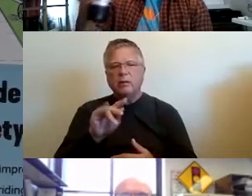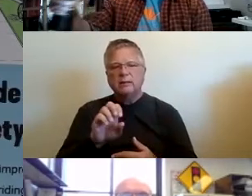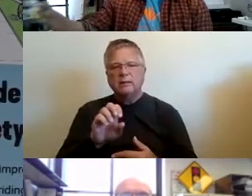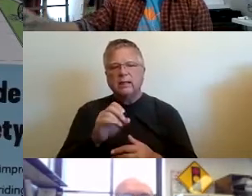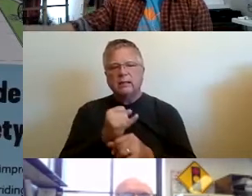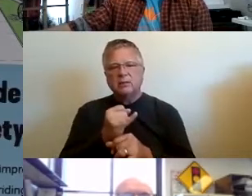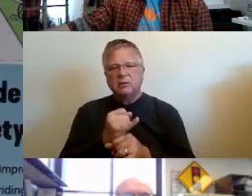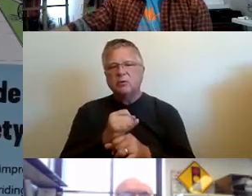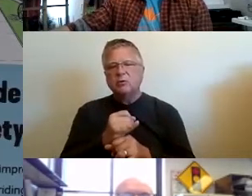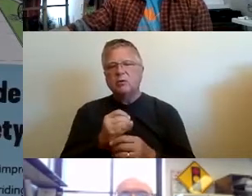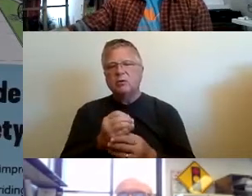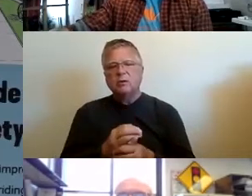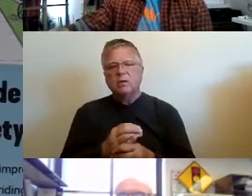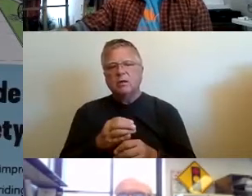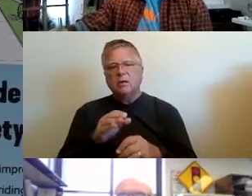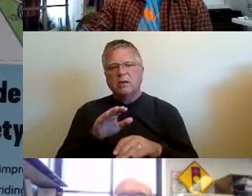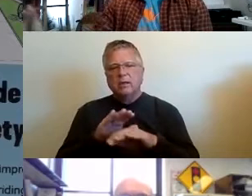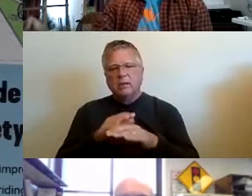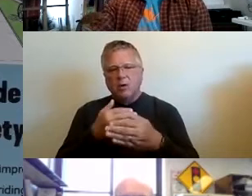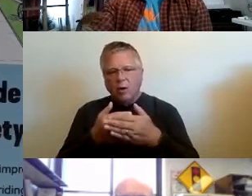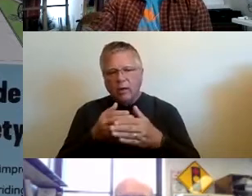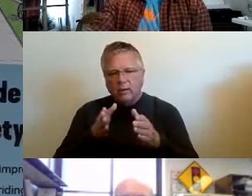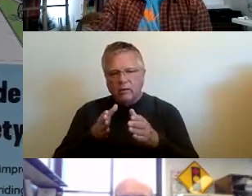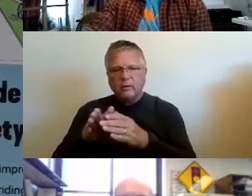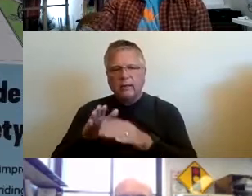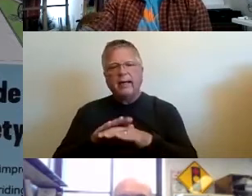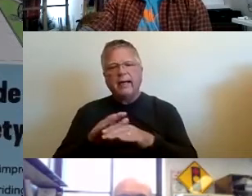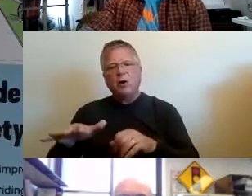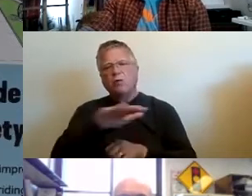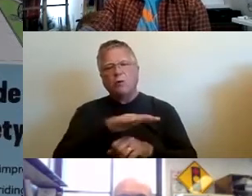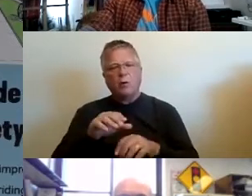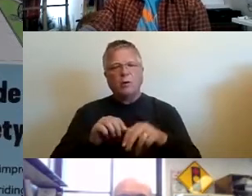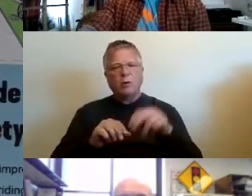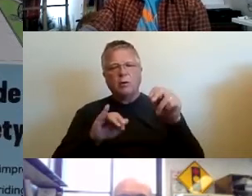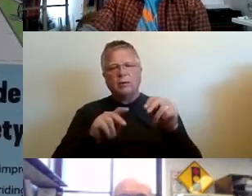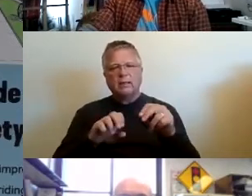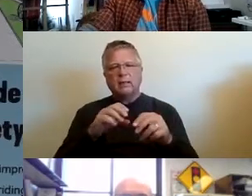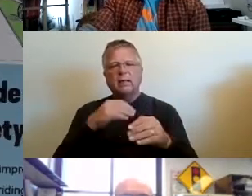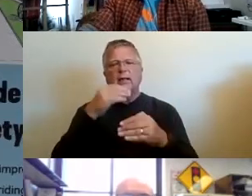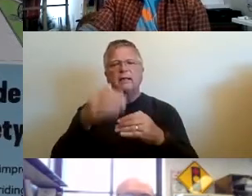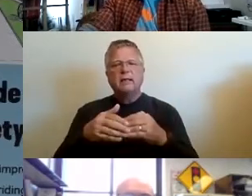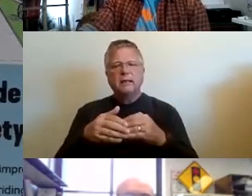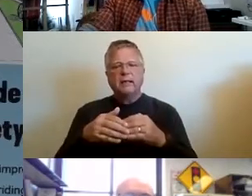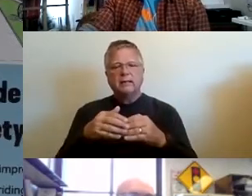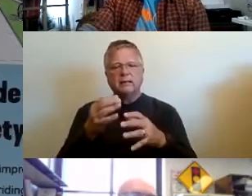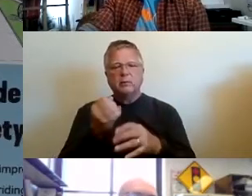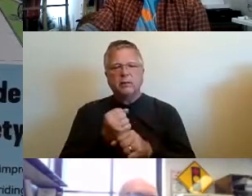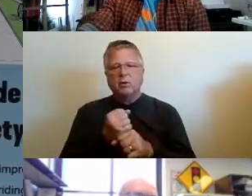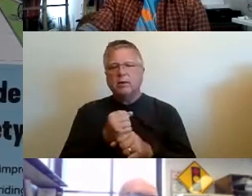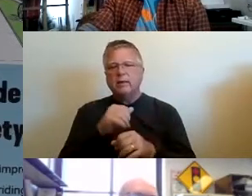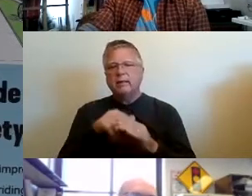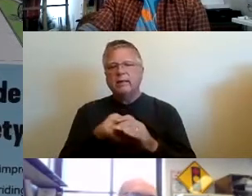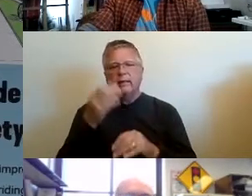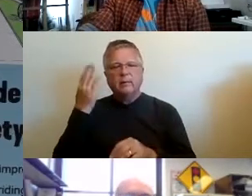surrounding our corridor and also overall on the north side. The next question that we got in the